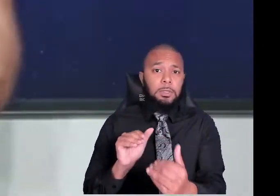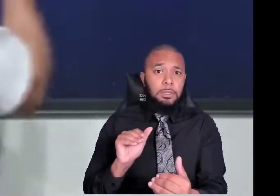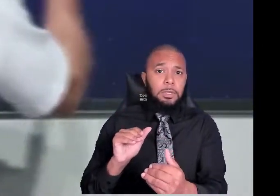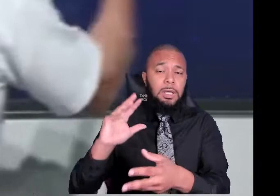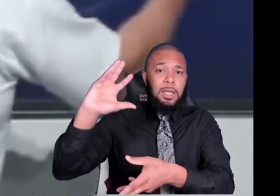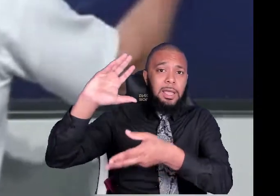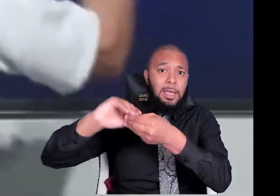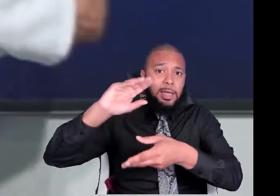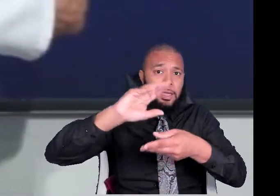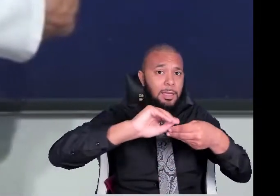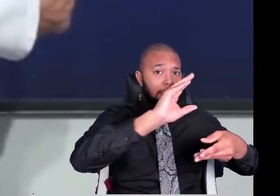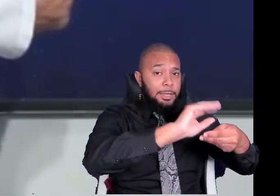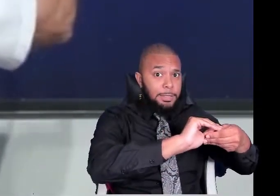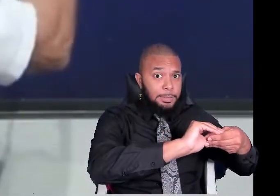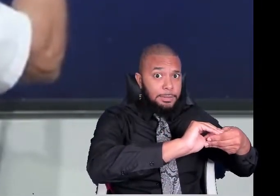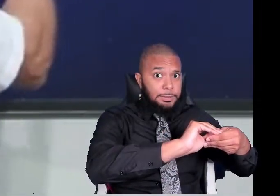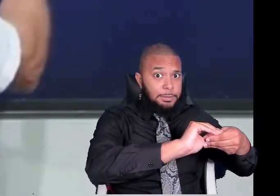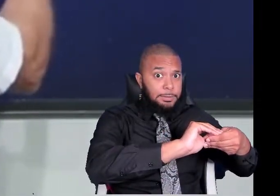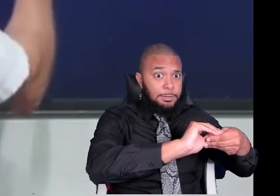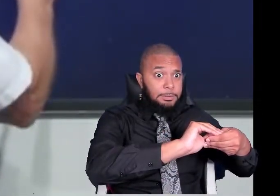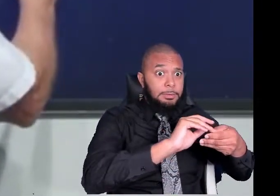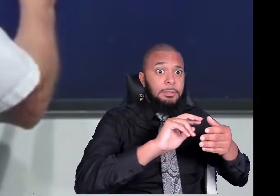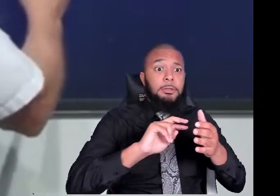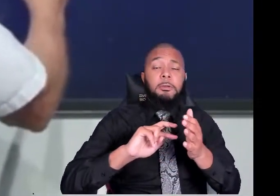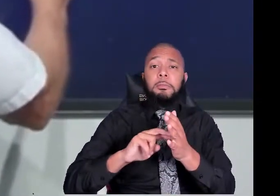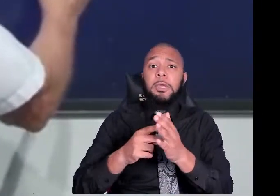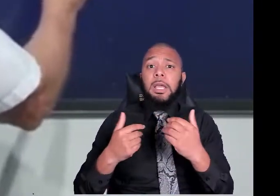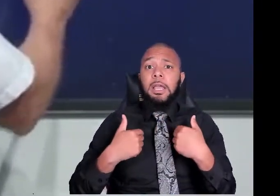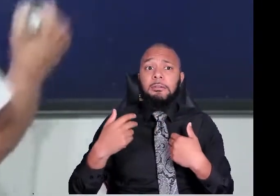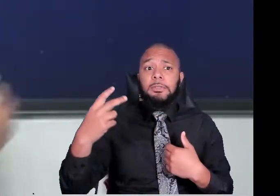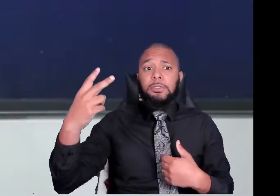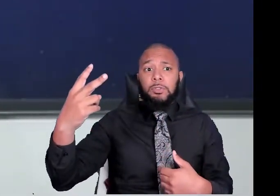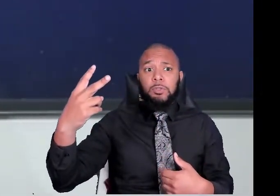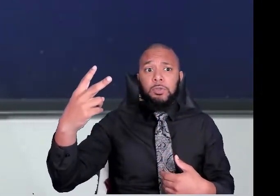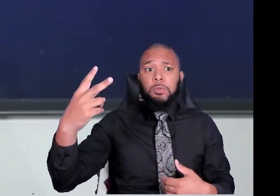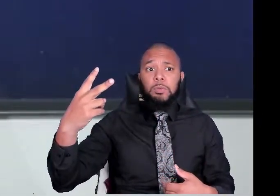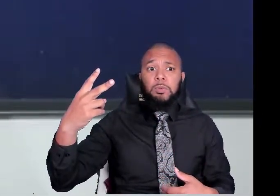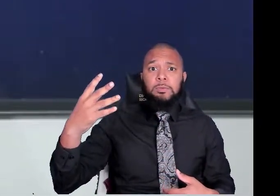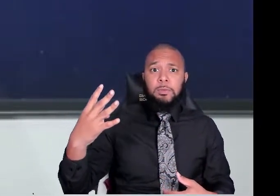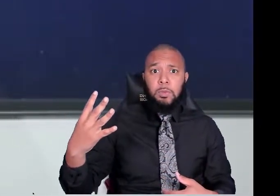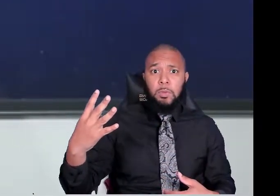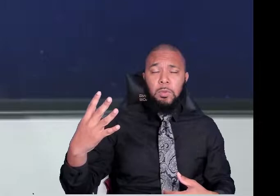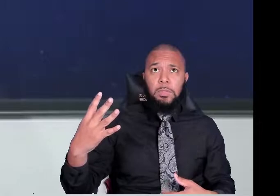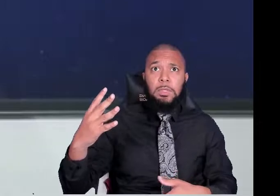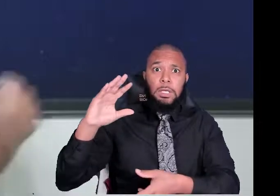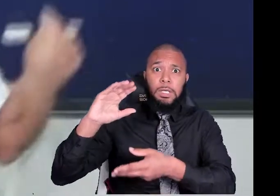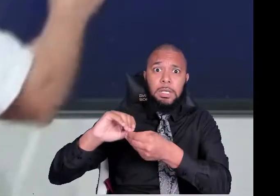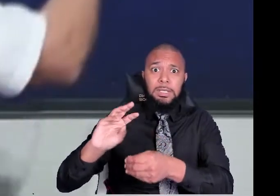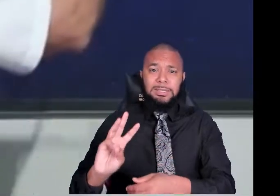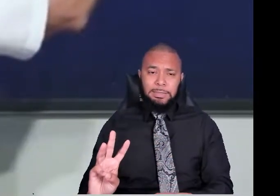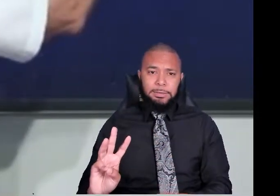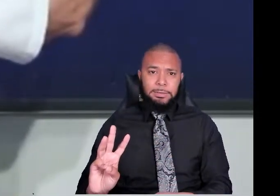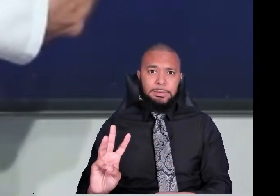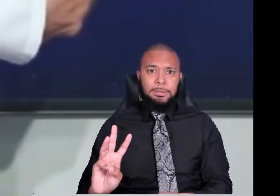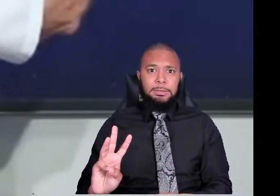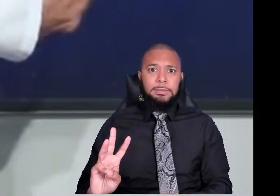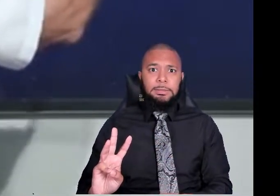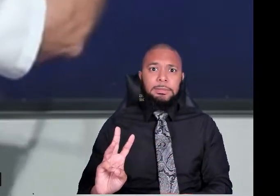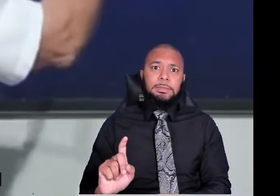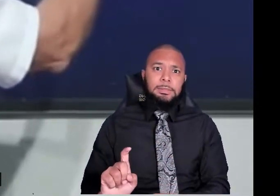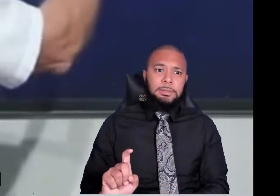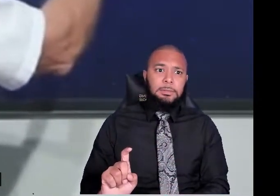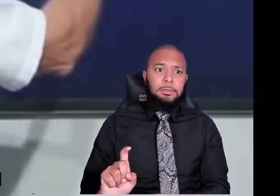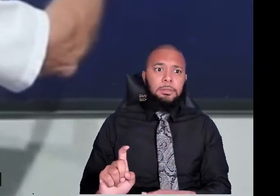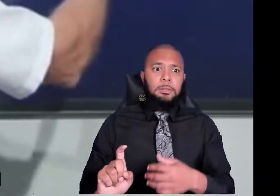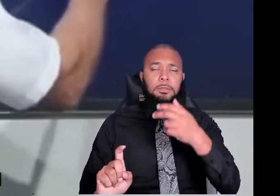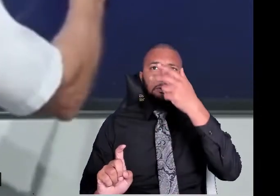then we would have 2x plus 4x, which would give us 6x. We would have 3y